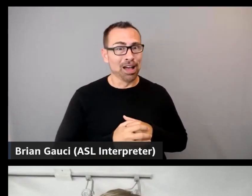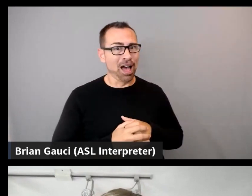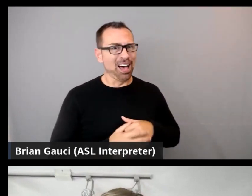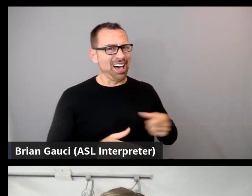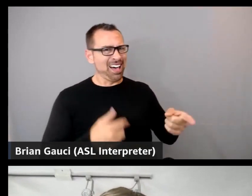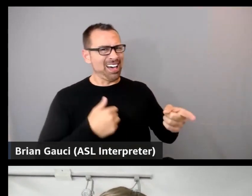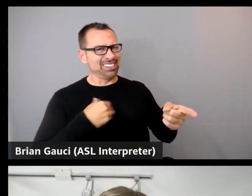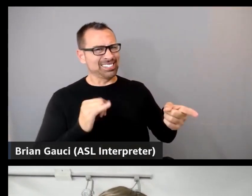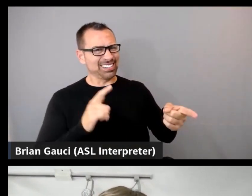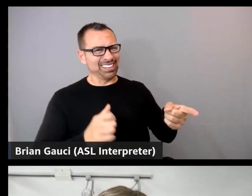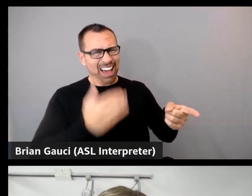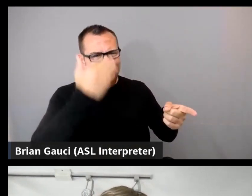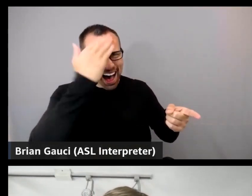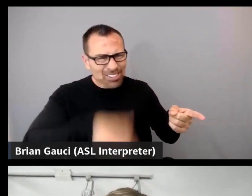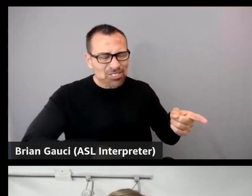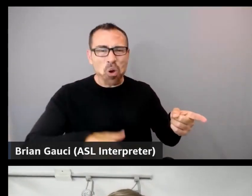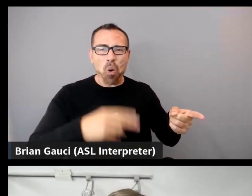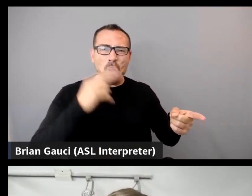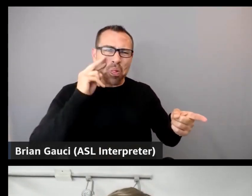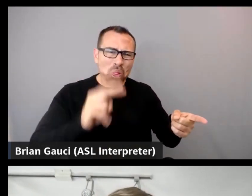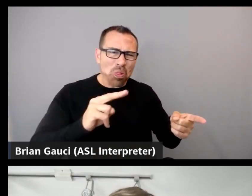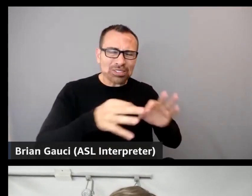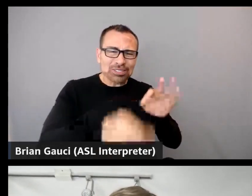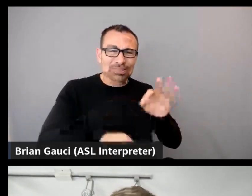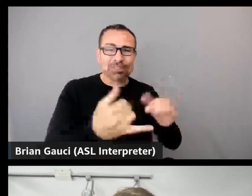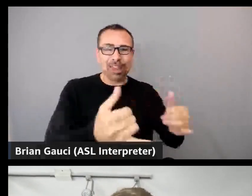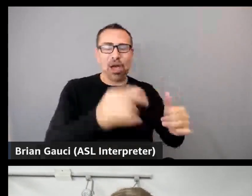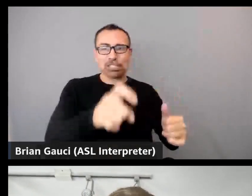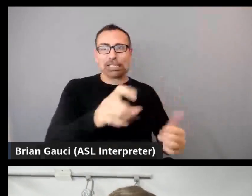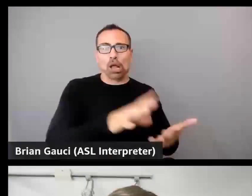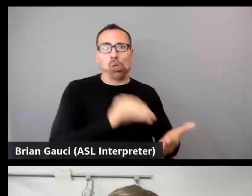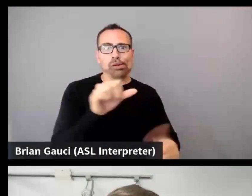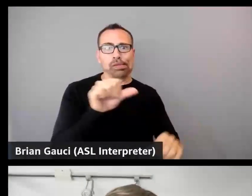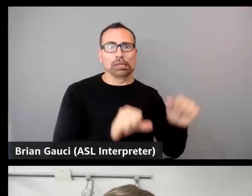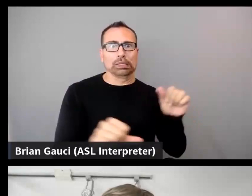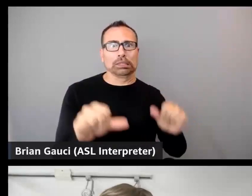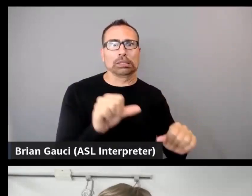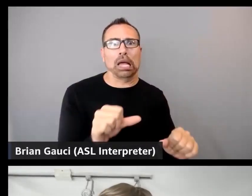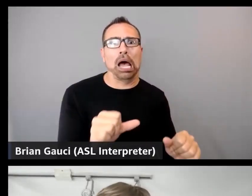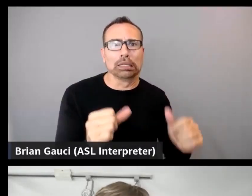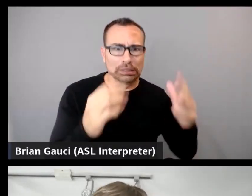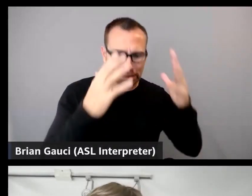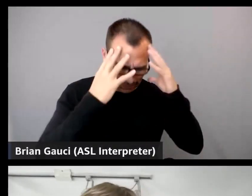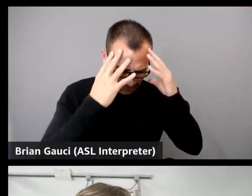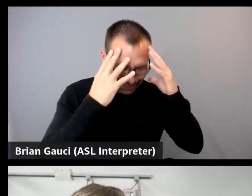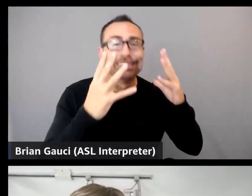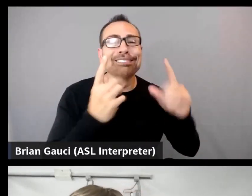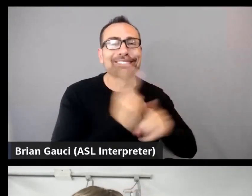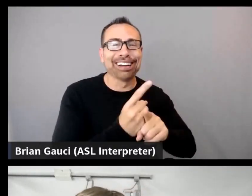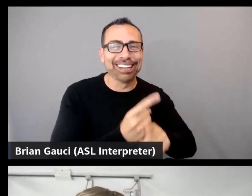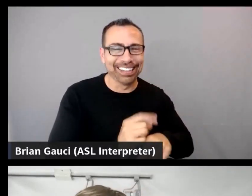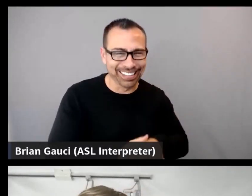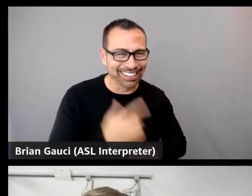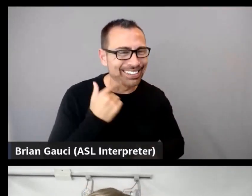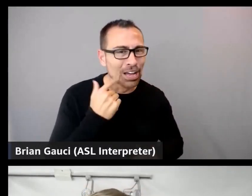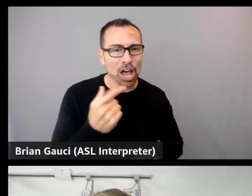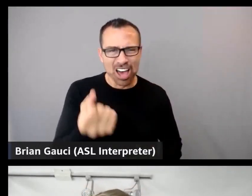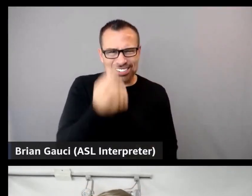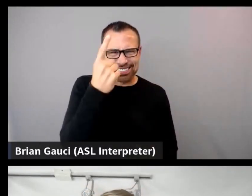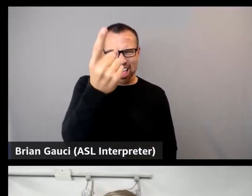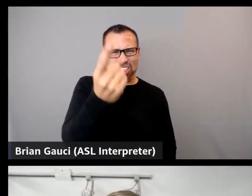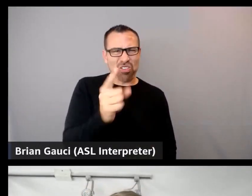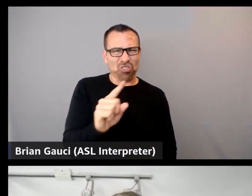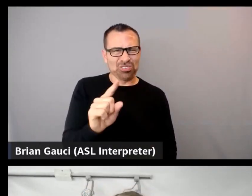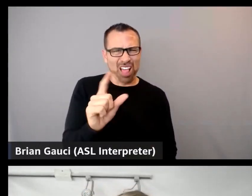so simple. I'm like, oh, now I just need to learn the science. I mean, that's the right. You need to understand what all of those letters mean. Now I know the